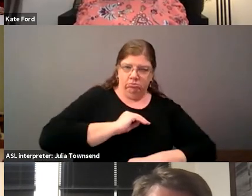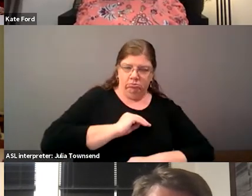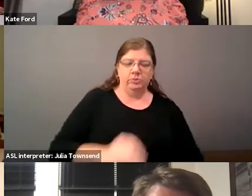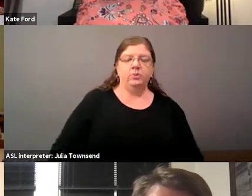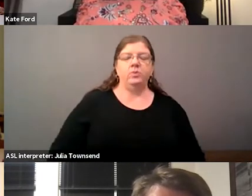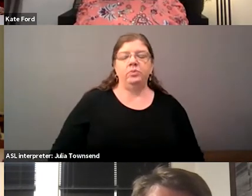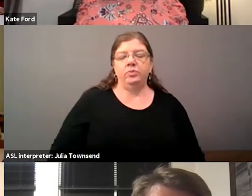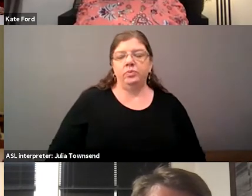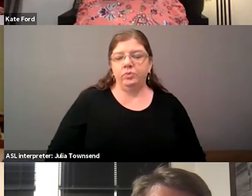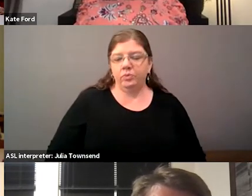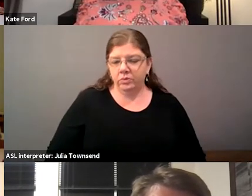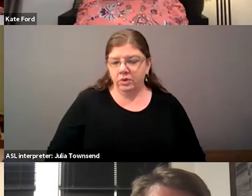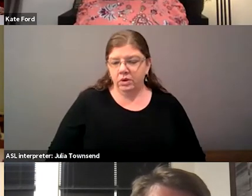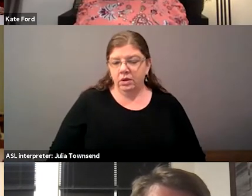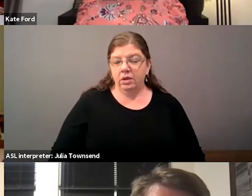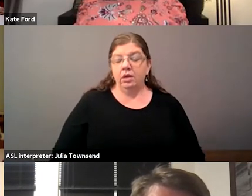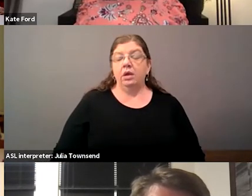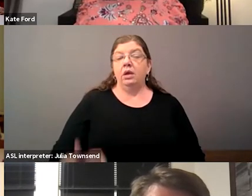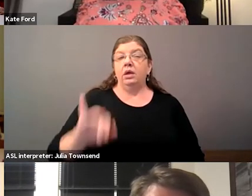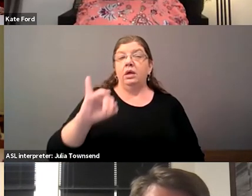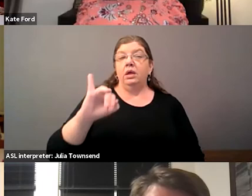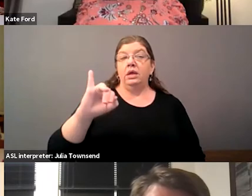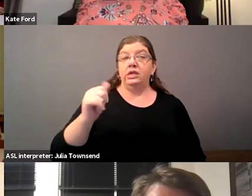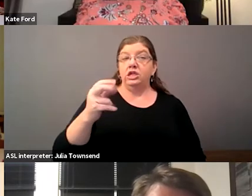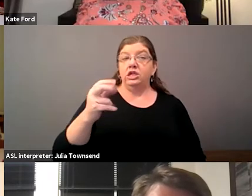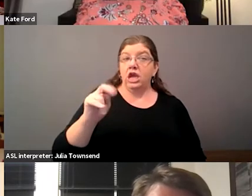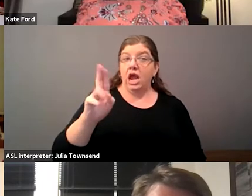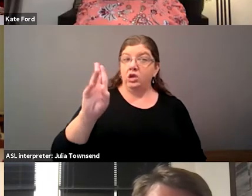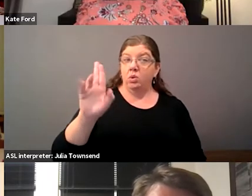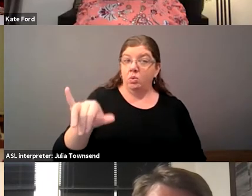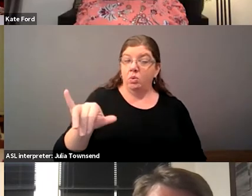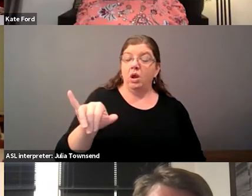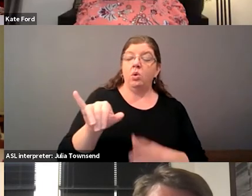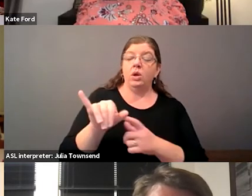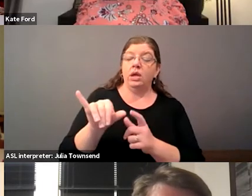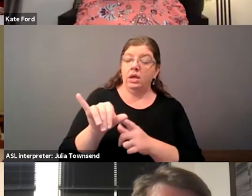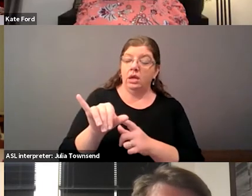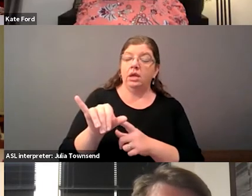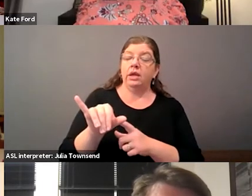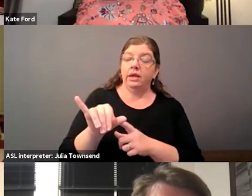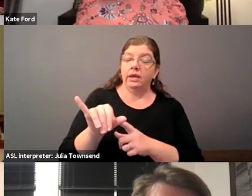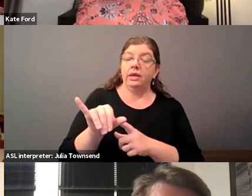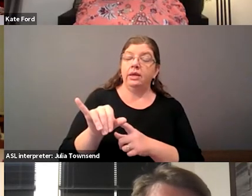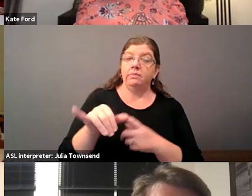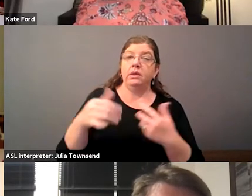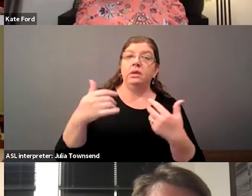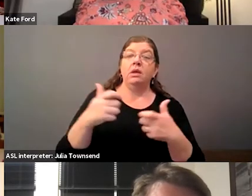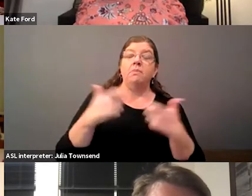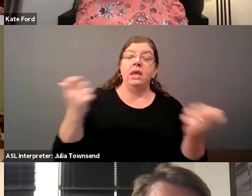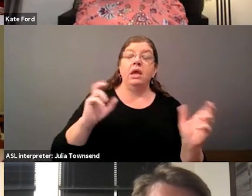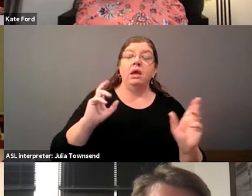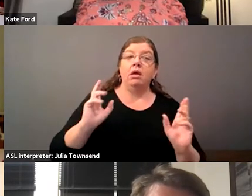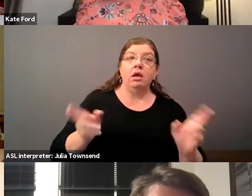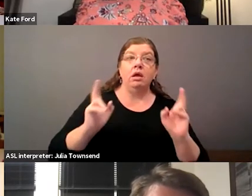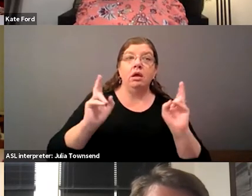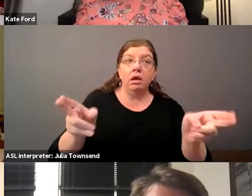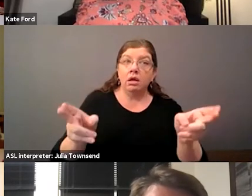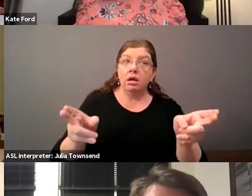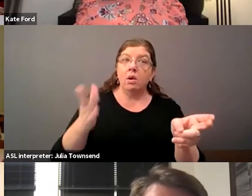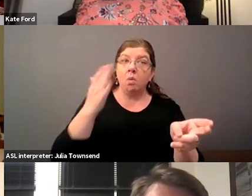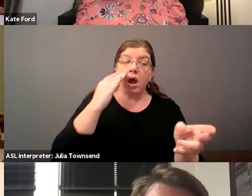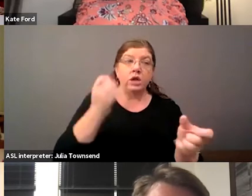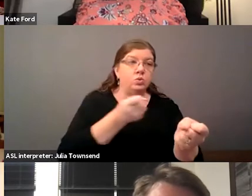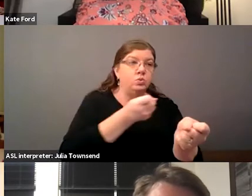other thing is is january i have to say has been a very large scramble to cover